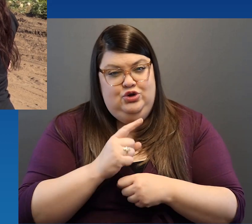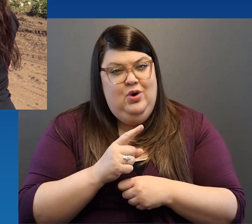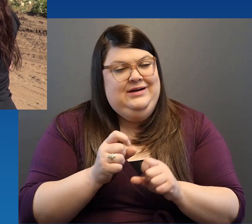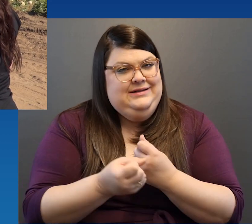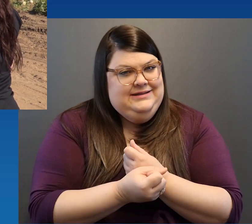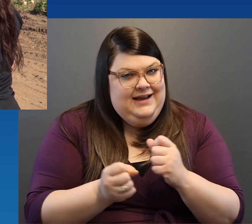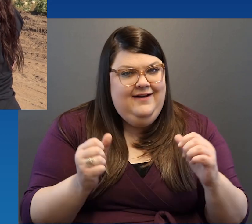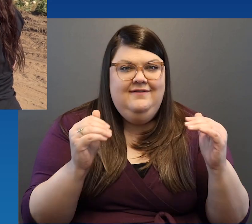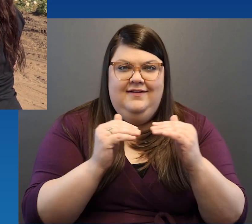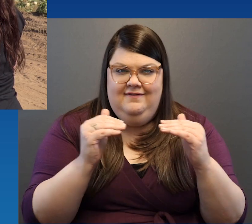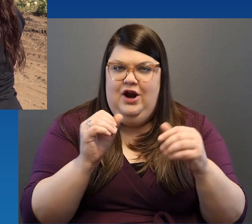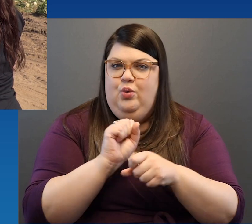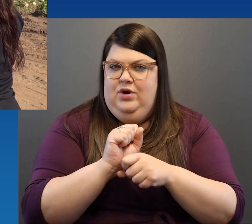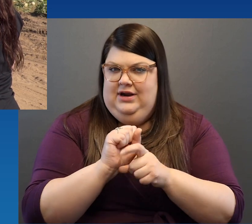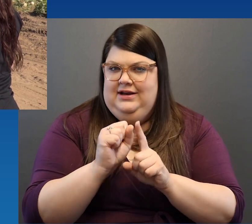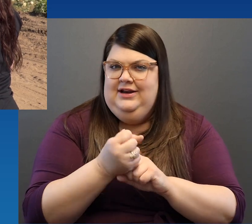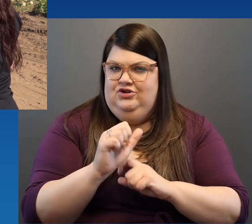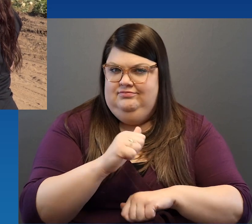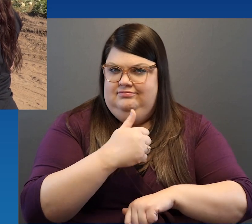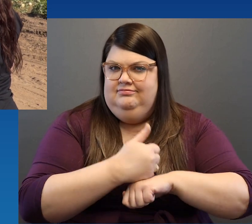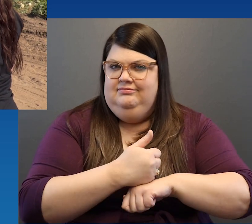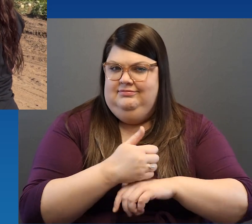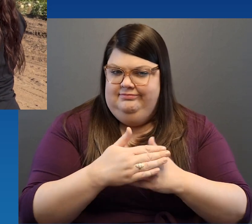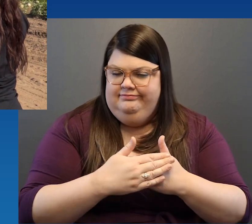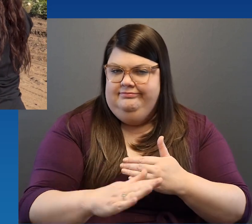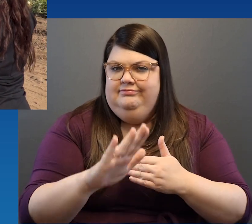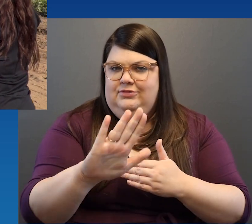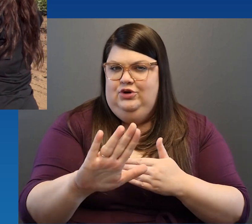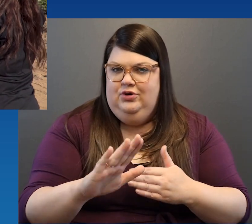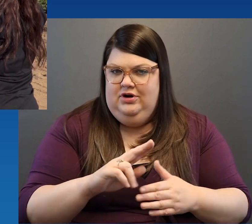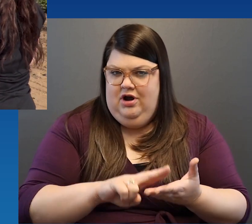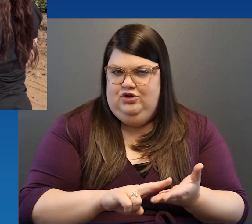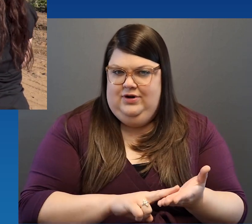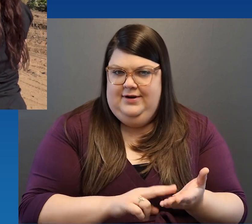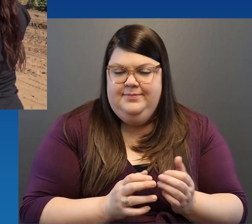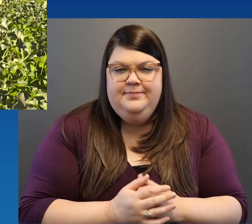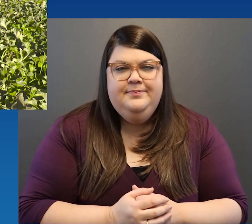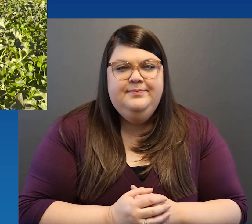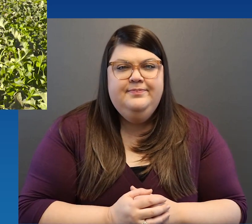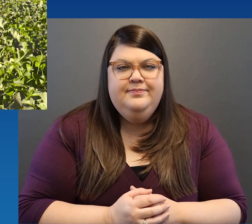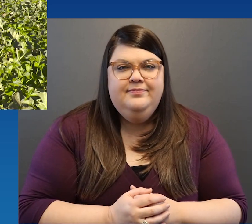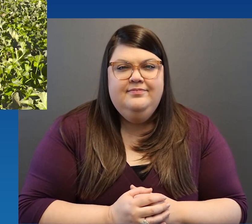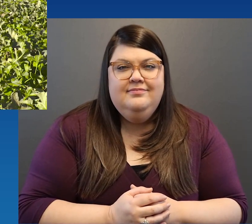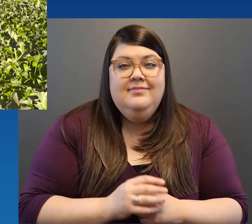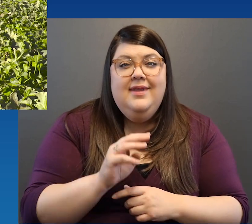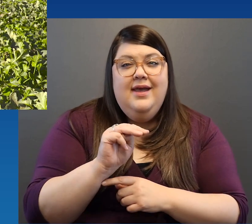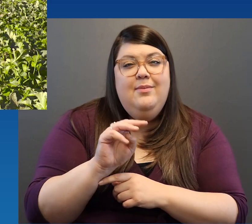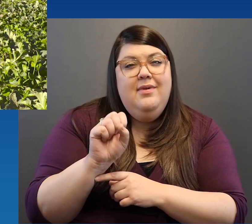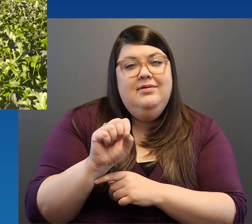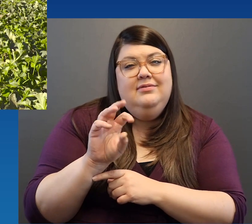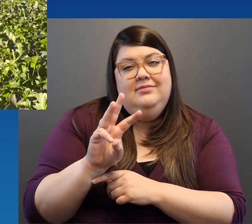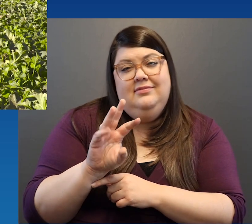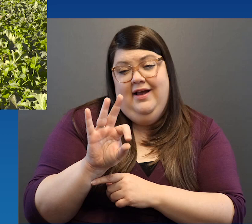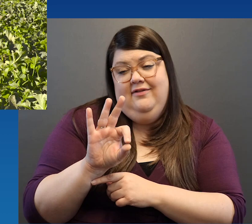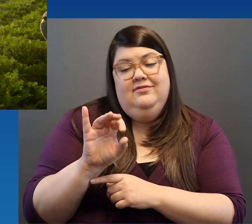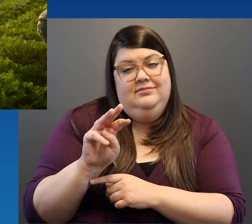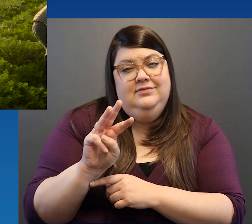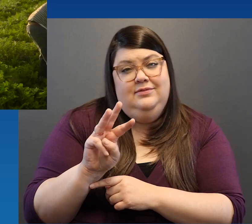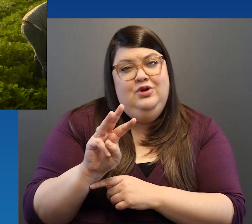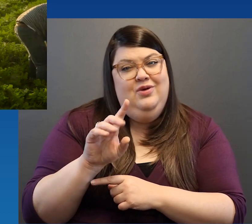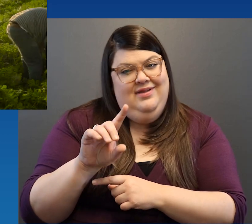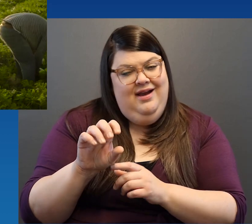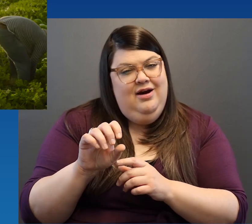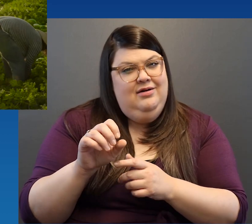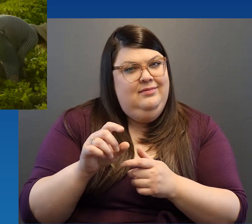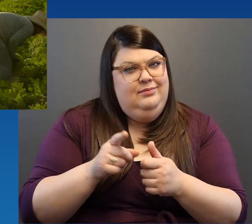safe and fair working conditions are in place throughout the duration of your contract. MSFW staff's priority is